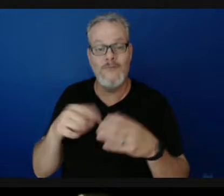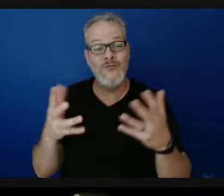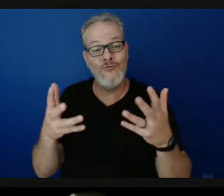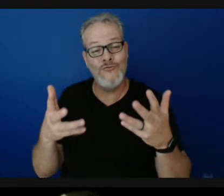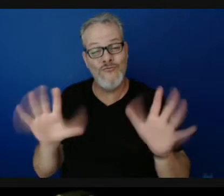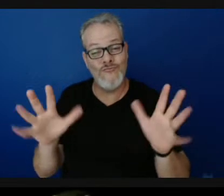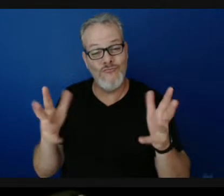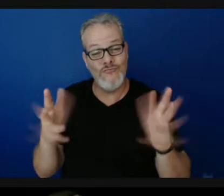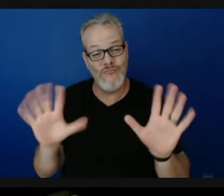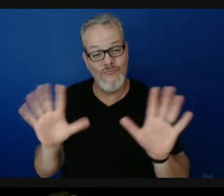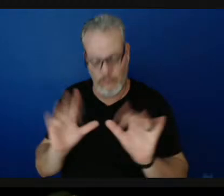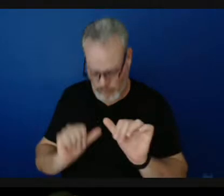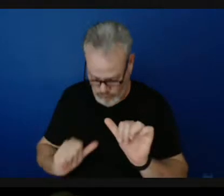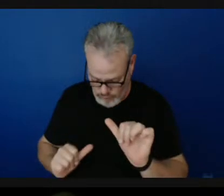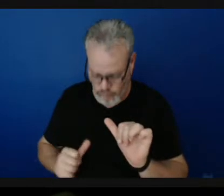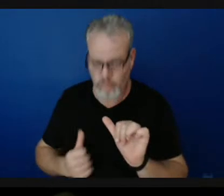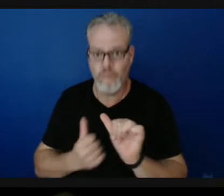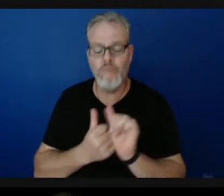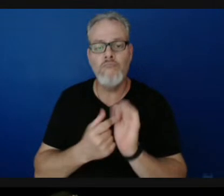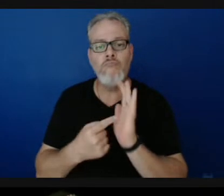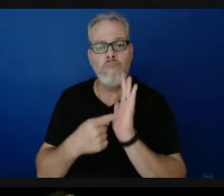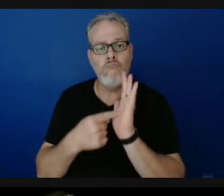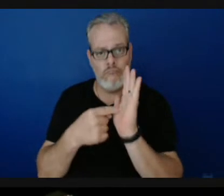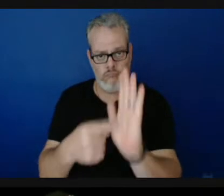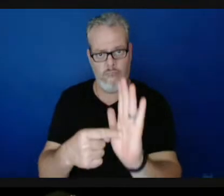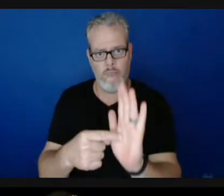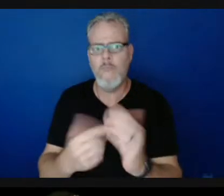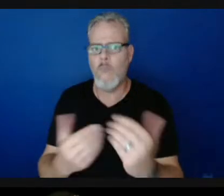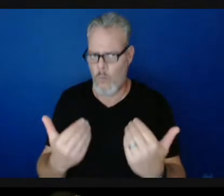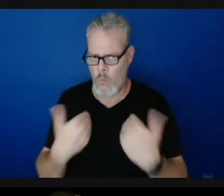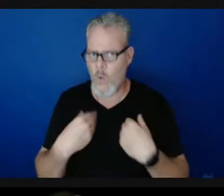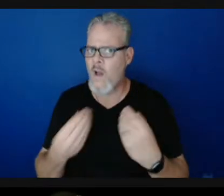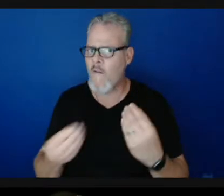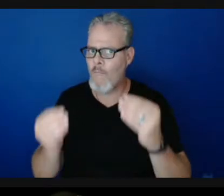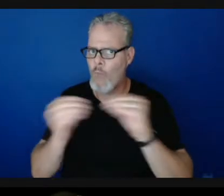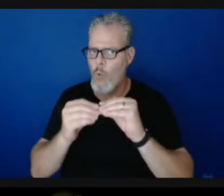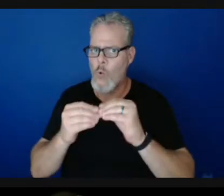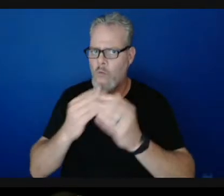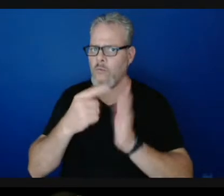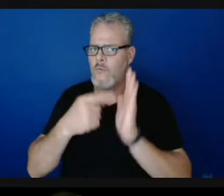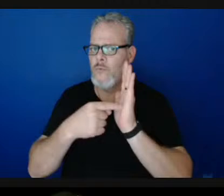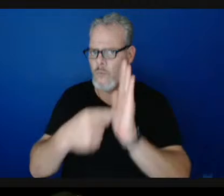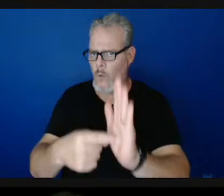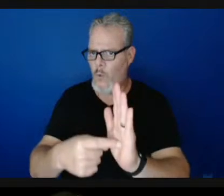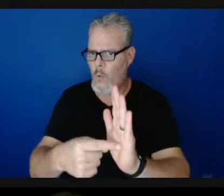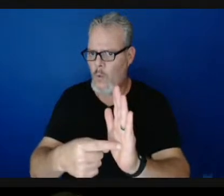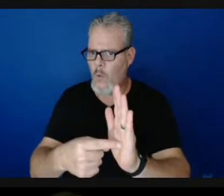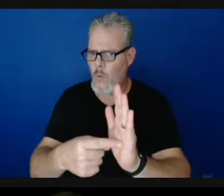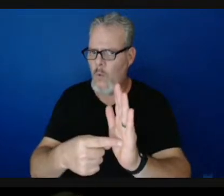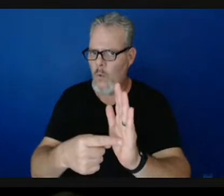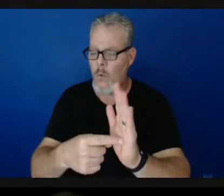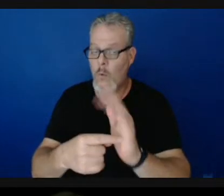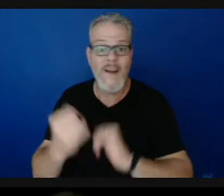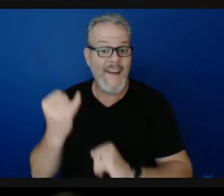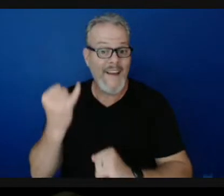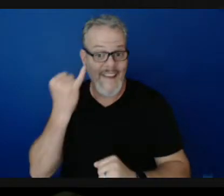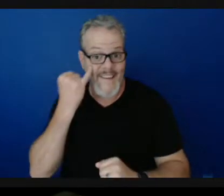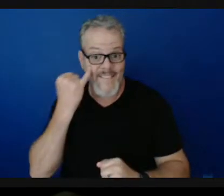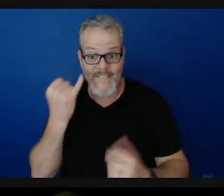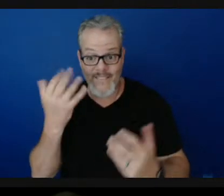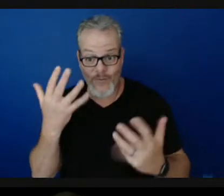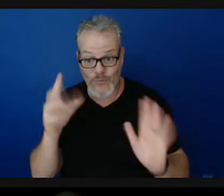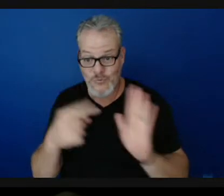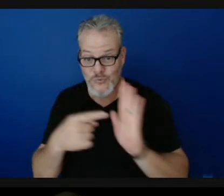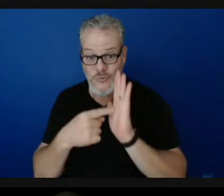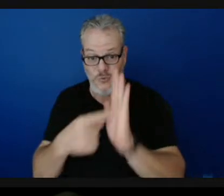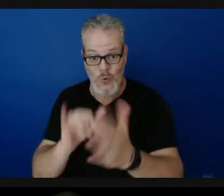can add here. There is a little bit more to layer on if we add the volcano watches. Let's